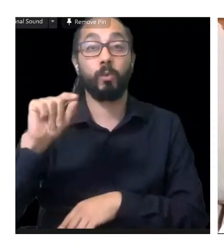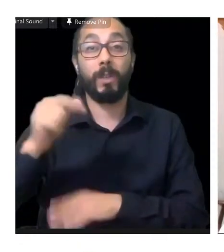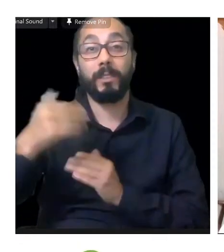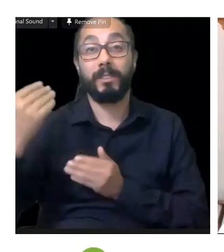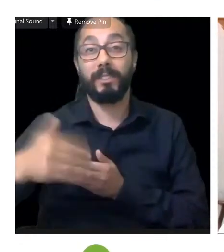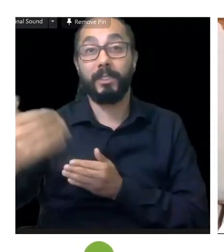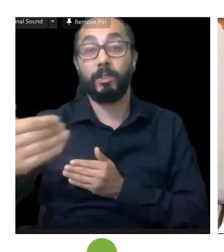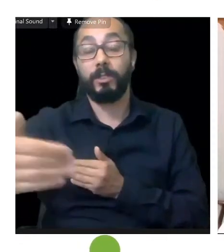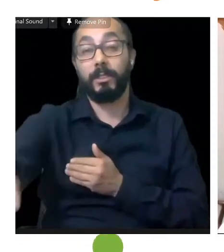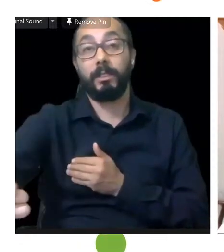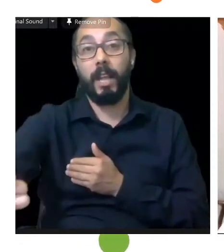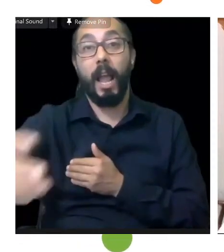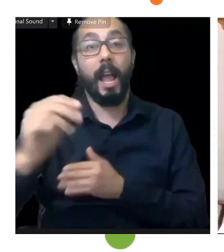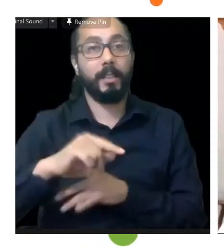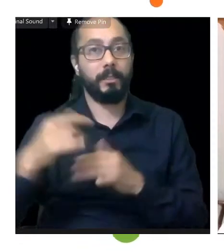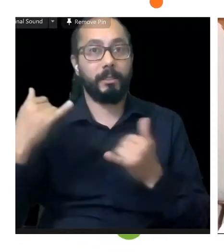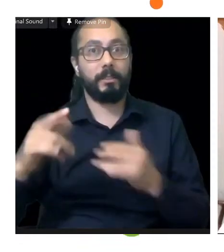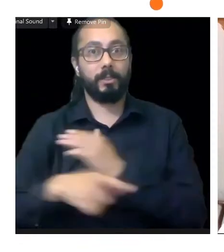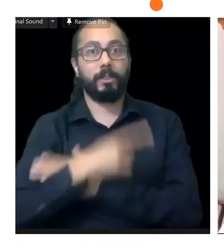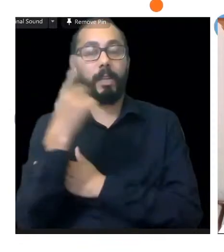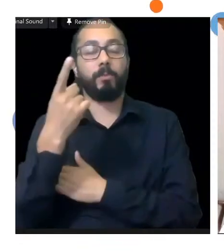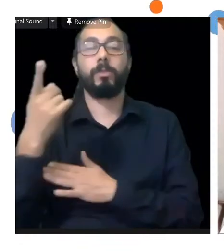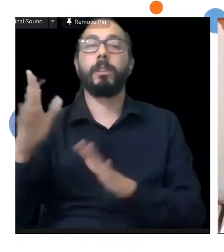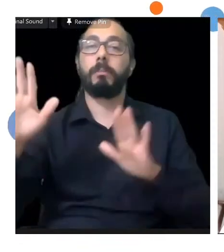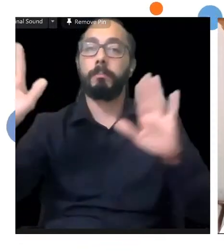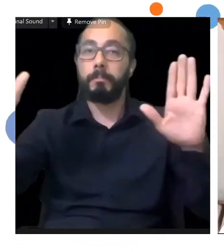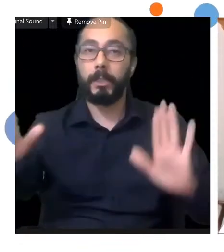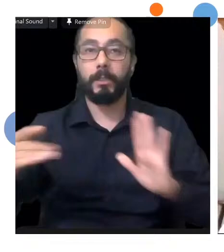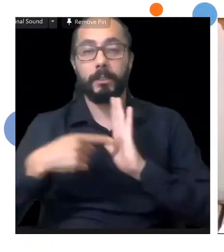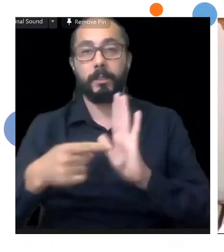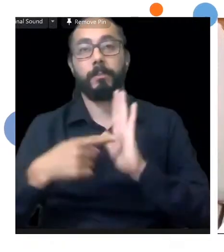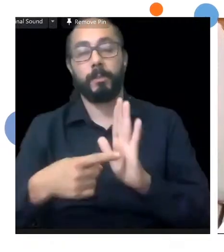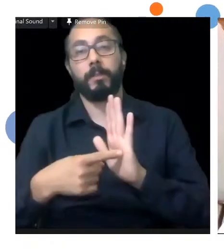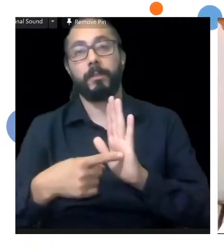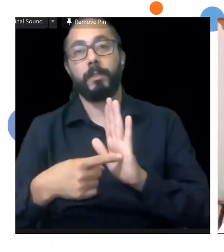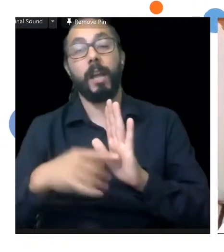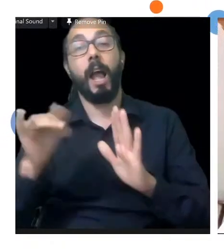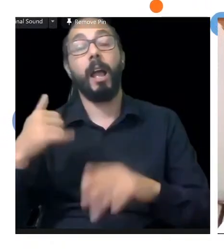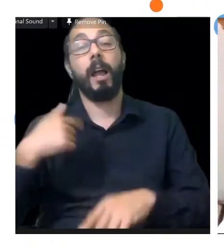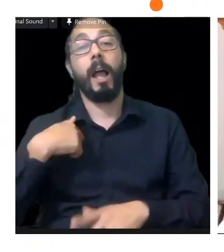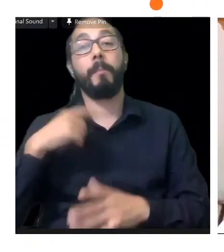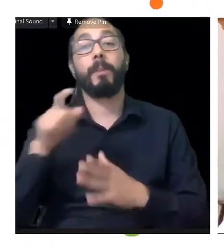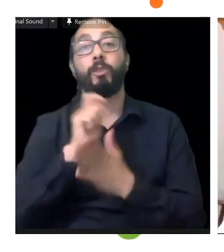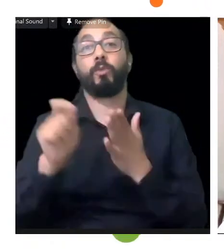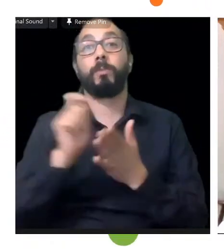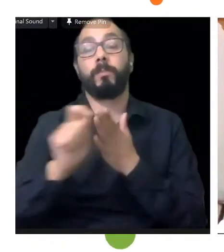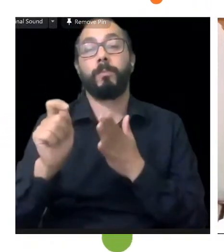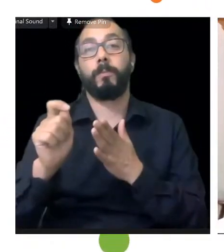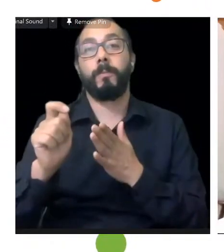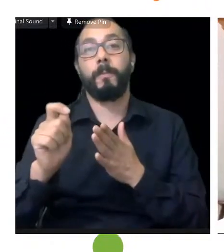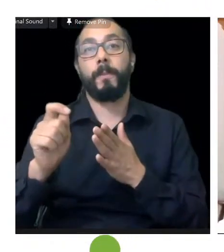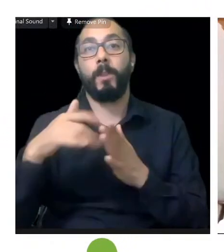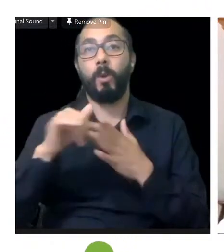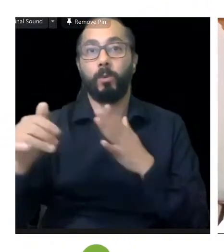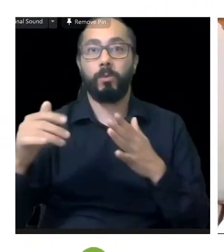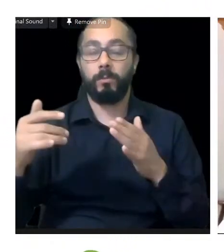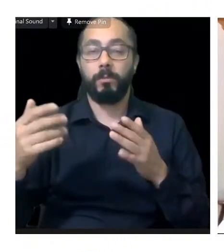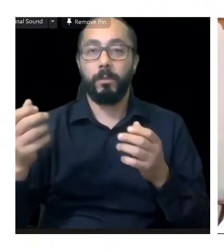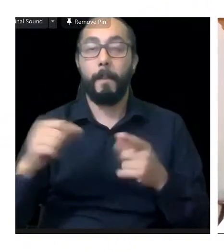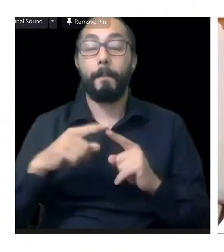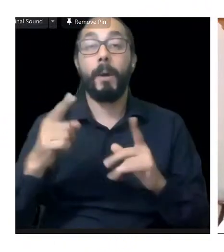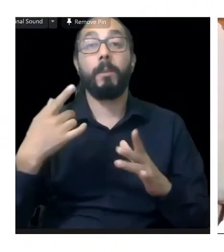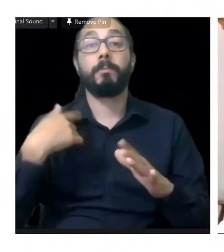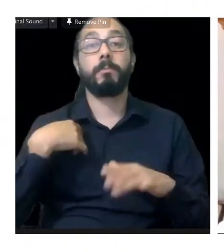session was yet another remarkable example. I've been scribbling notes furiously, and perhaps we shouldn't be surprised that